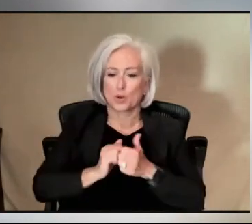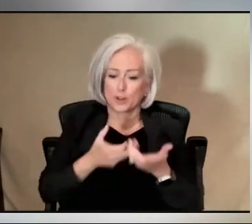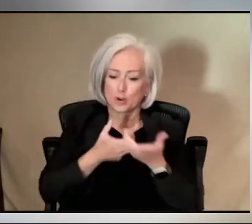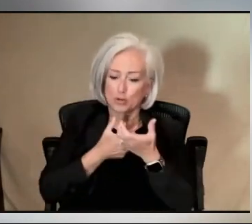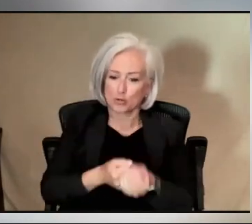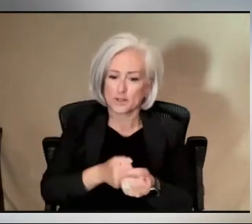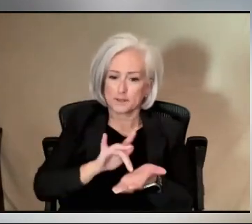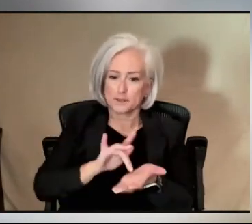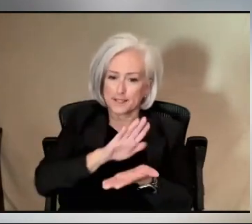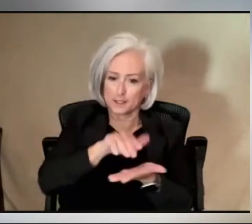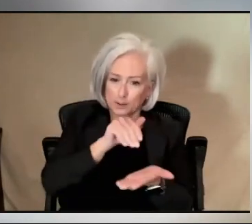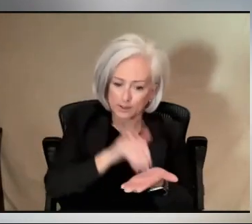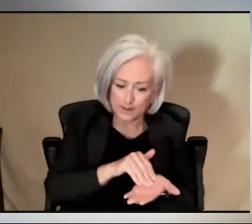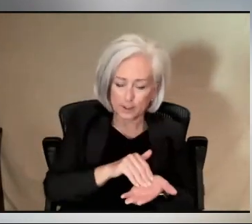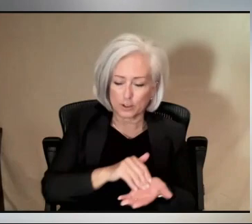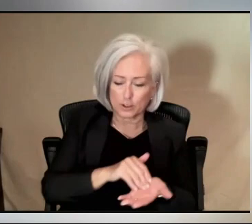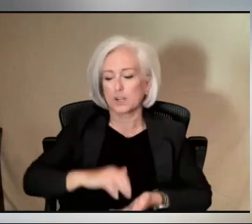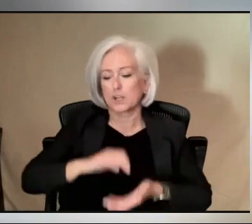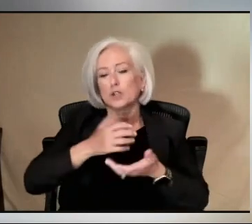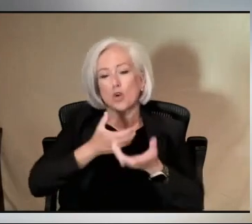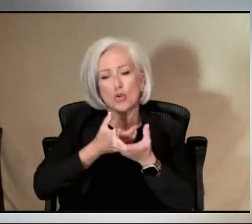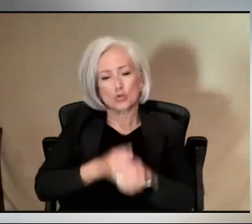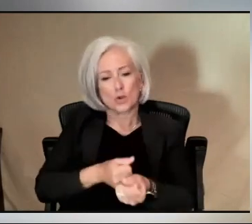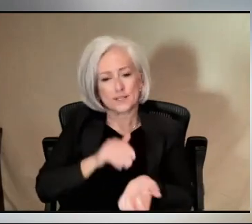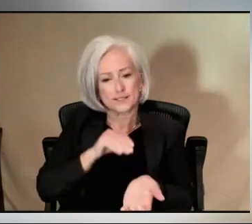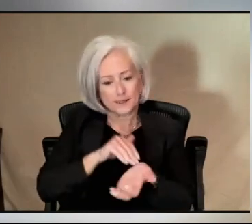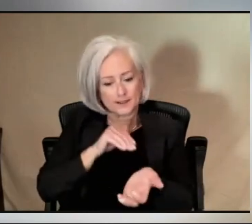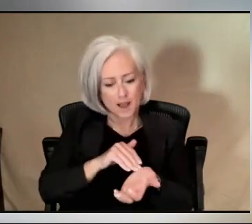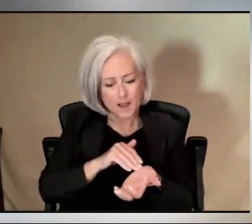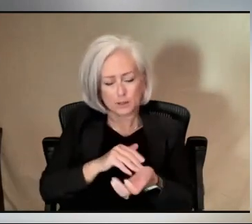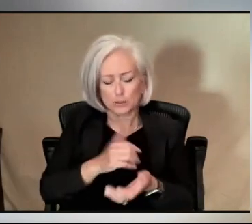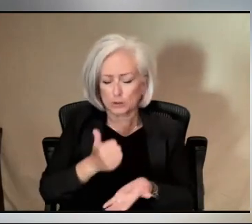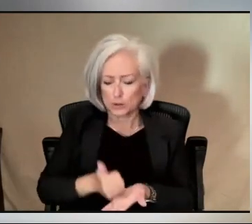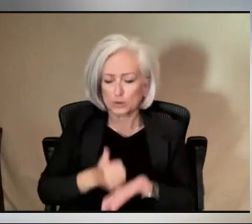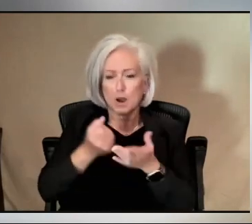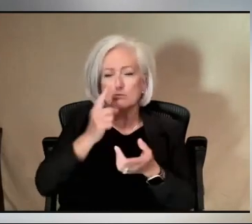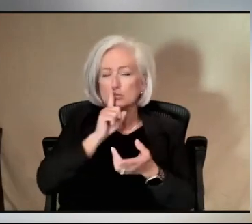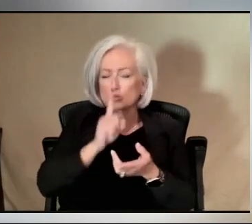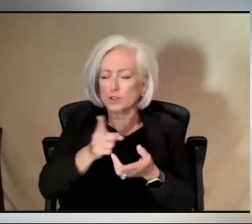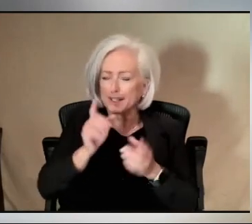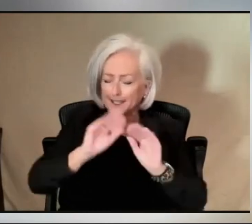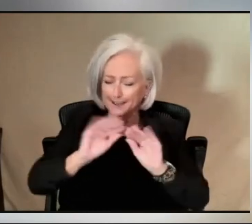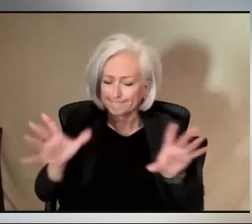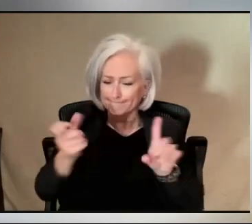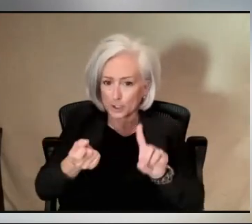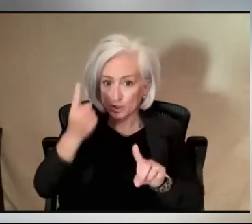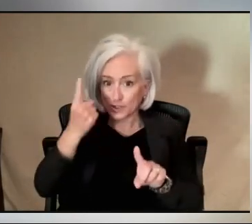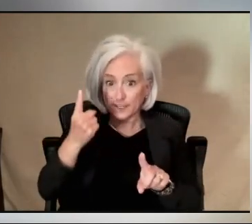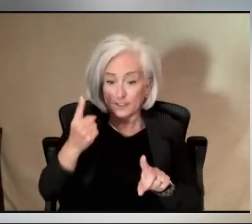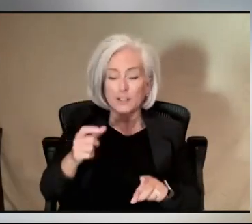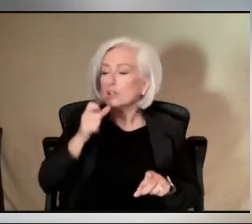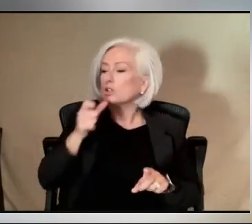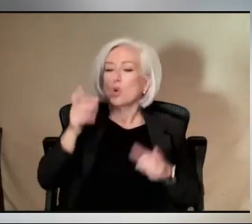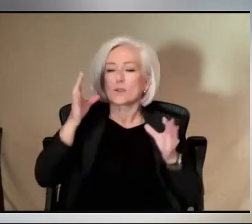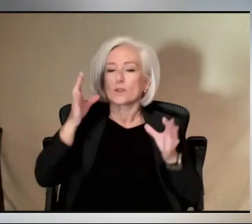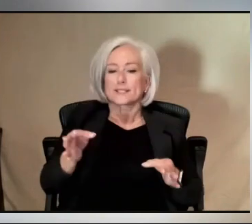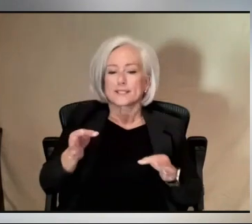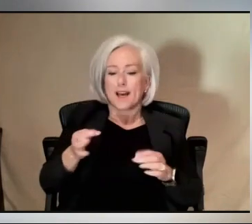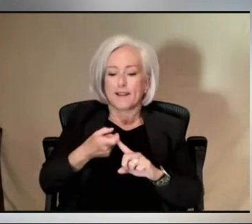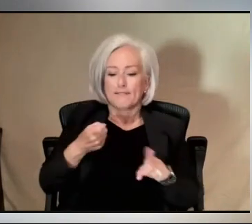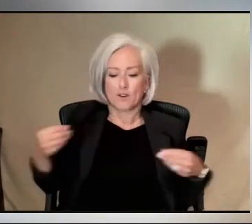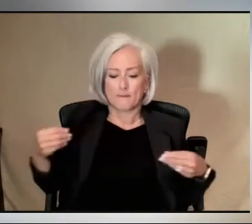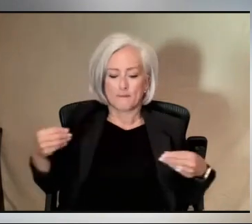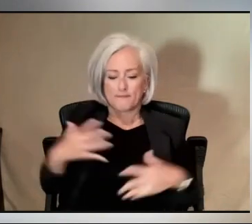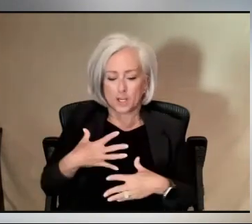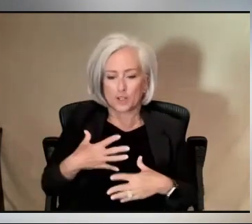trusted healthcare provider, and really understand. Don't make decisions based on fear. Make decisions based on the